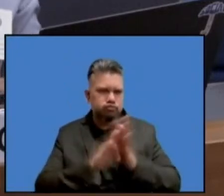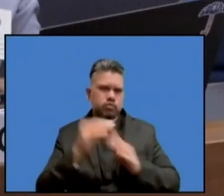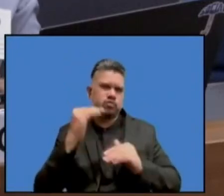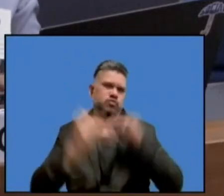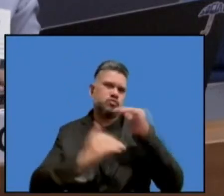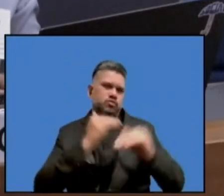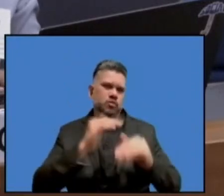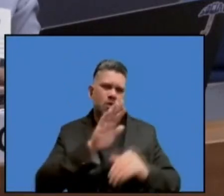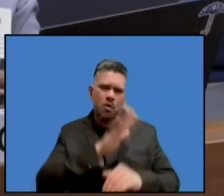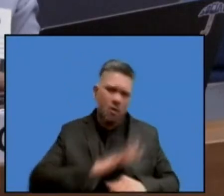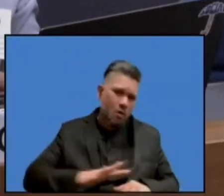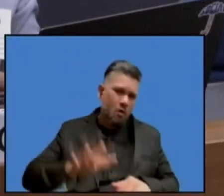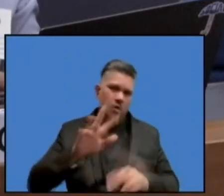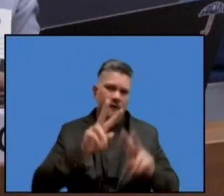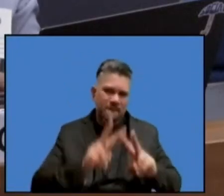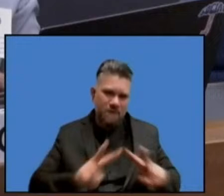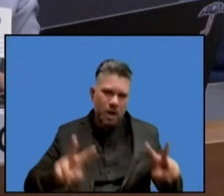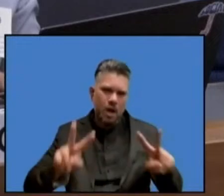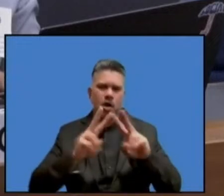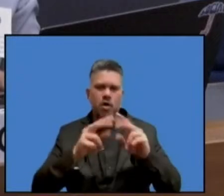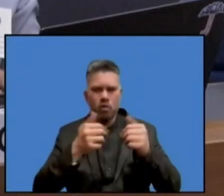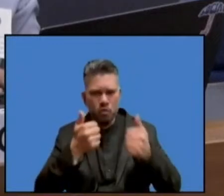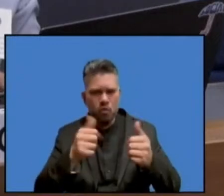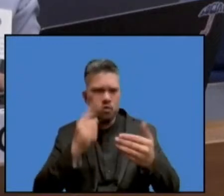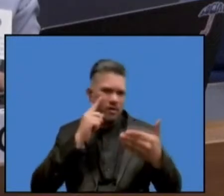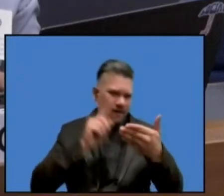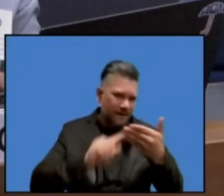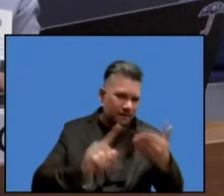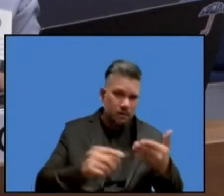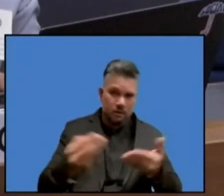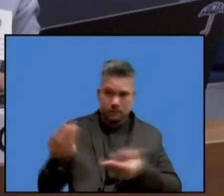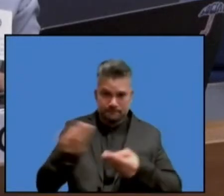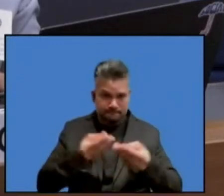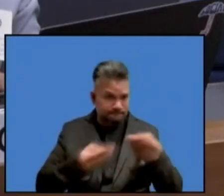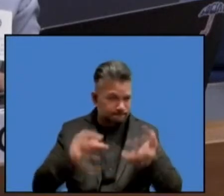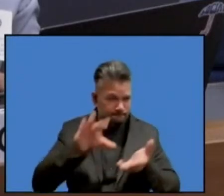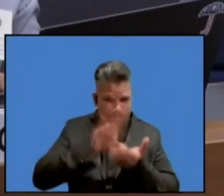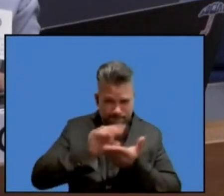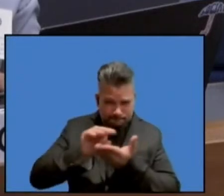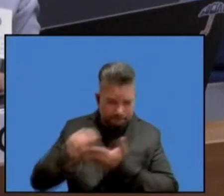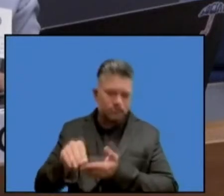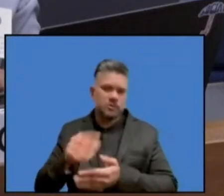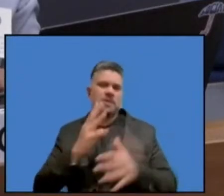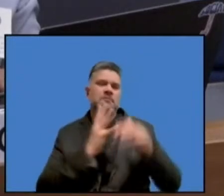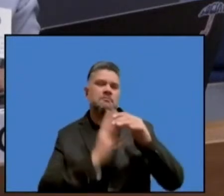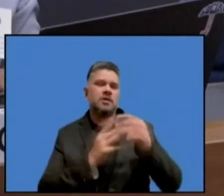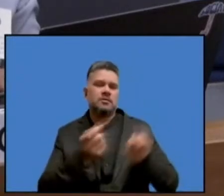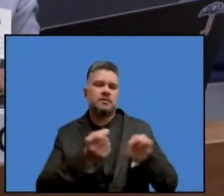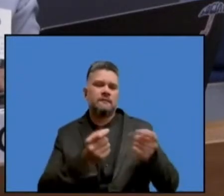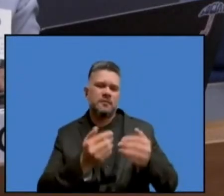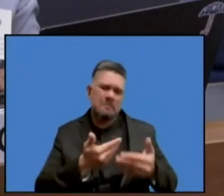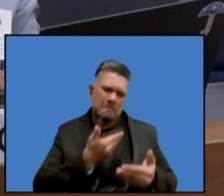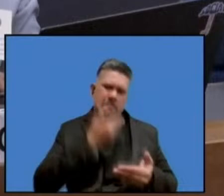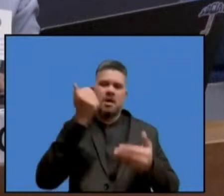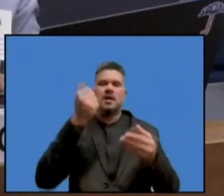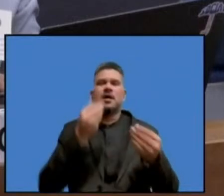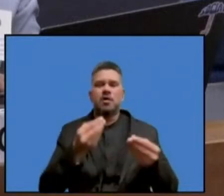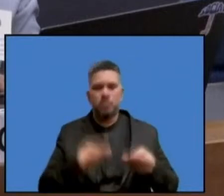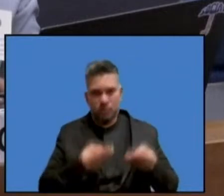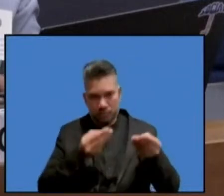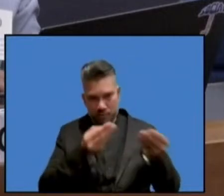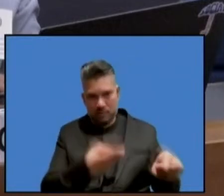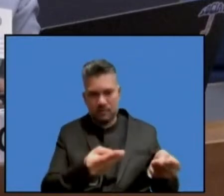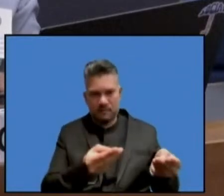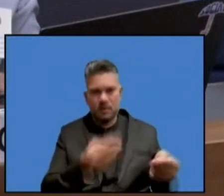Bangladesh aims to set a regional benchmark for migration governance. We urge collective action to